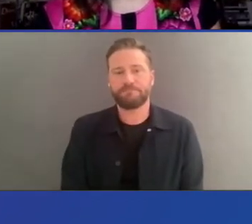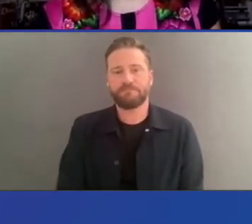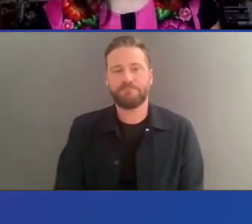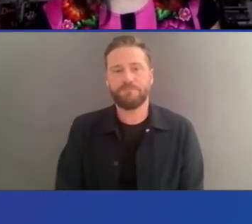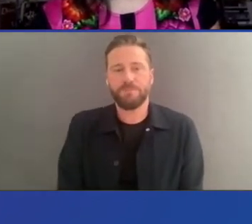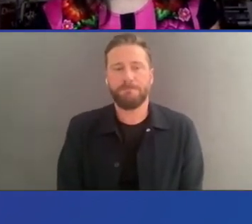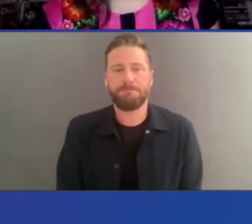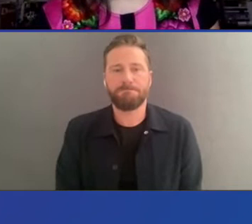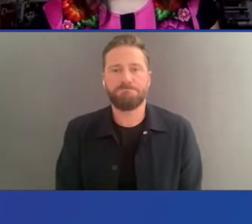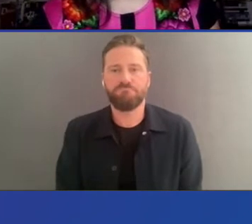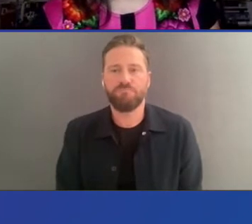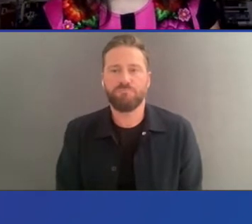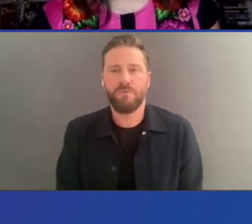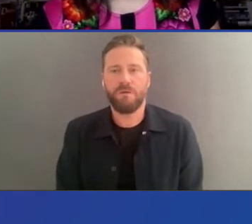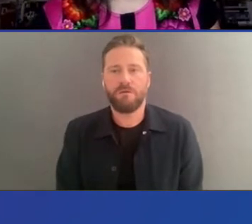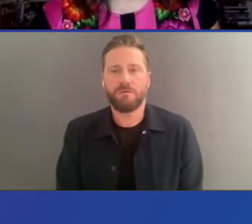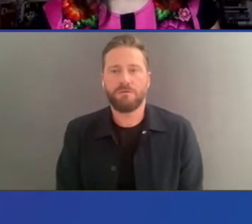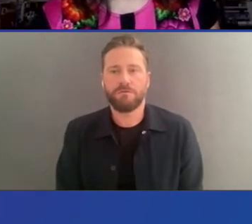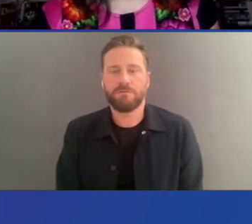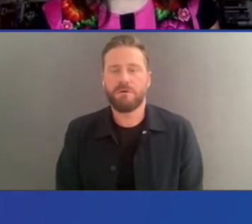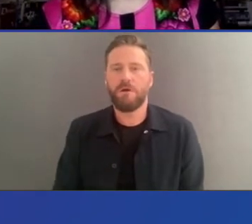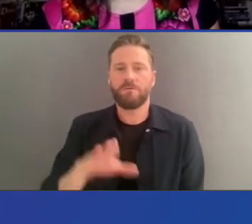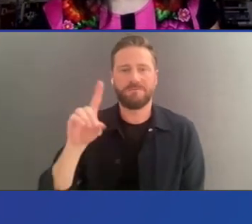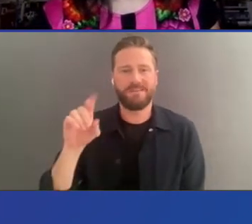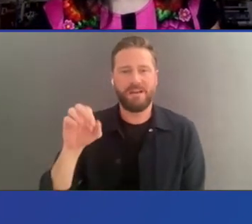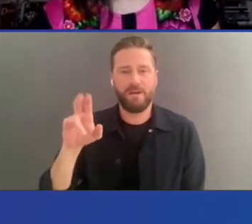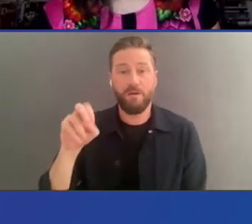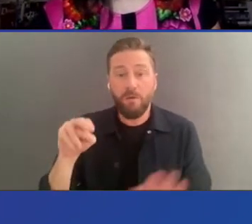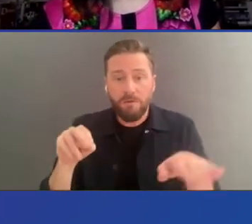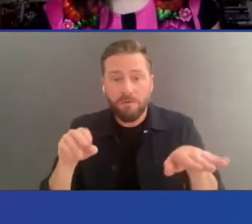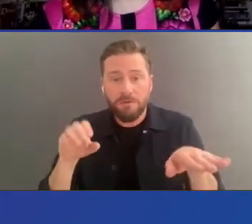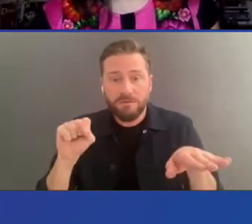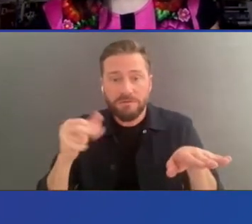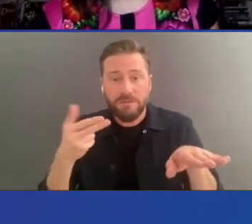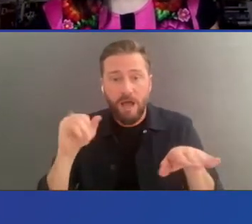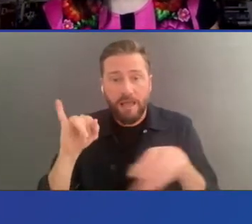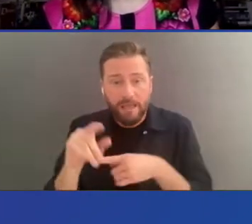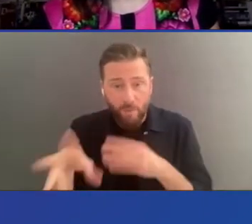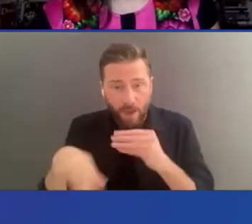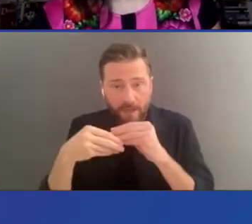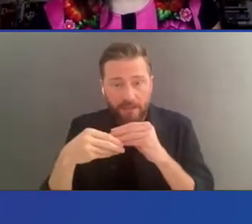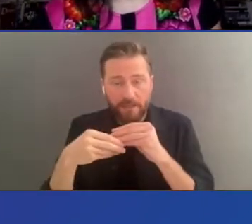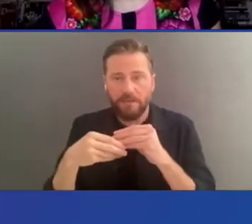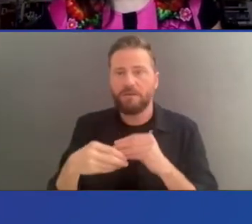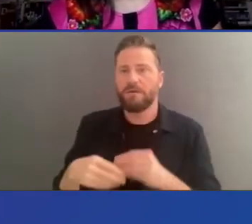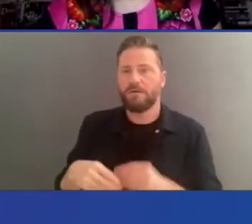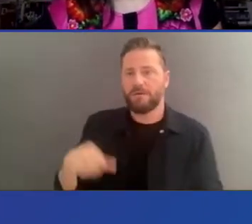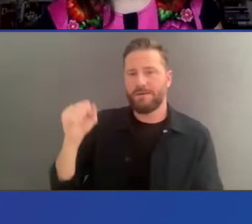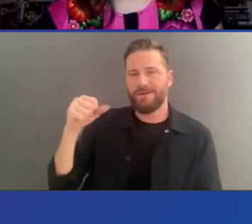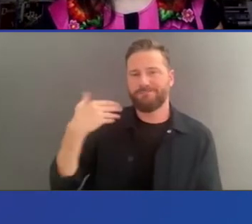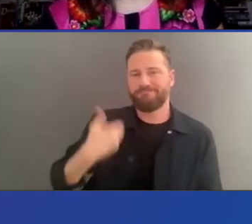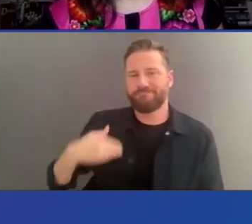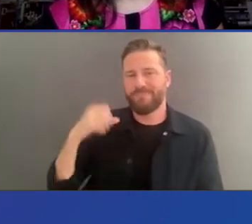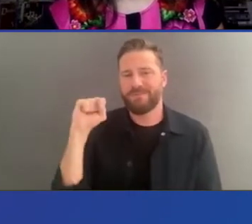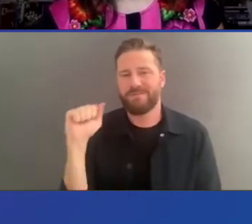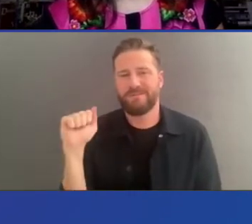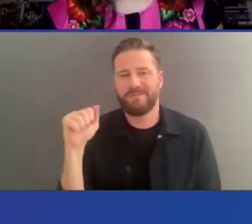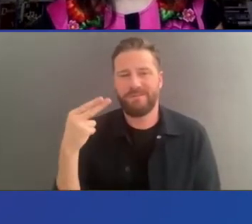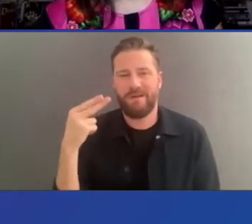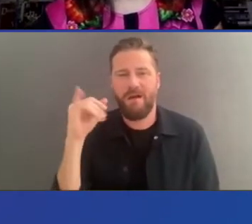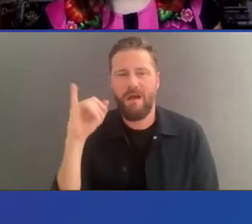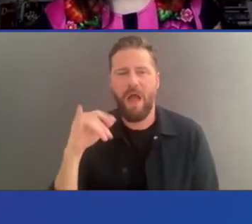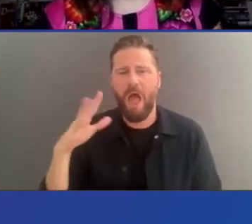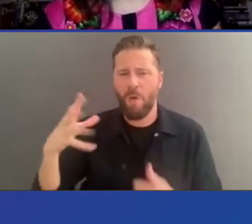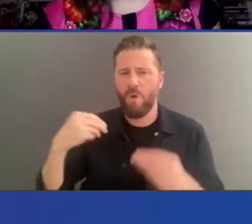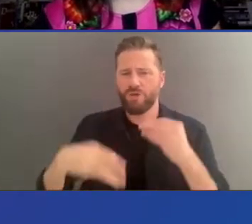Yes, Darian here. Oh, Sahi, you wanted to respond? Go ahead. Yes, Sahi here. I just wanted to build on that.